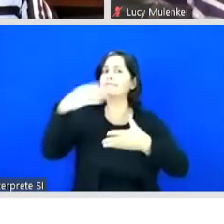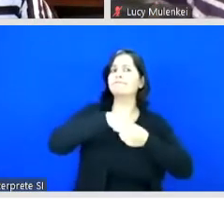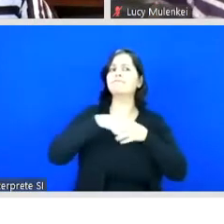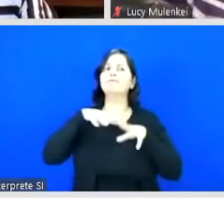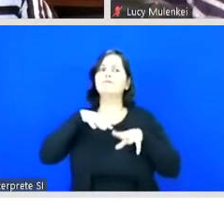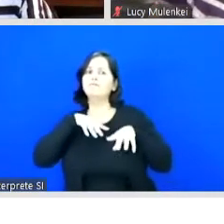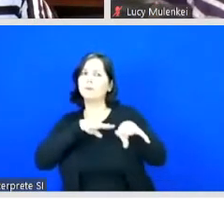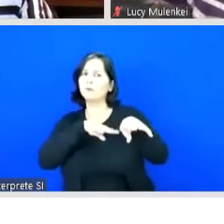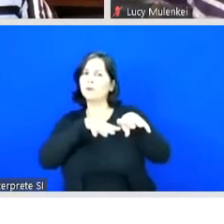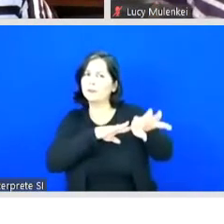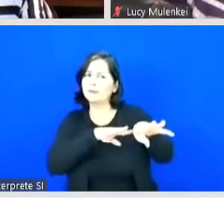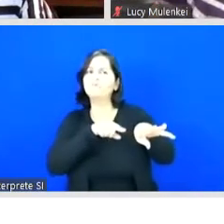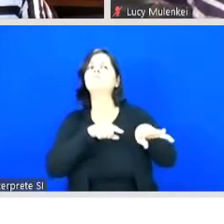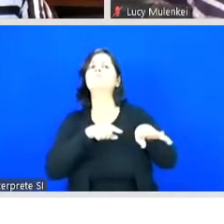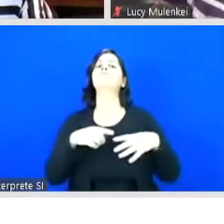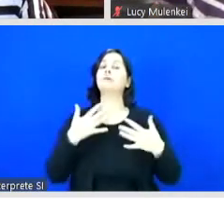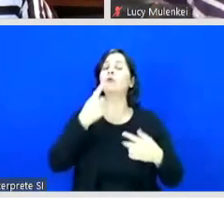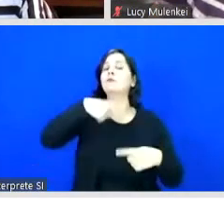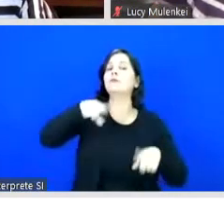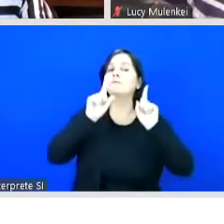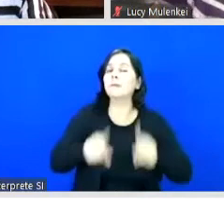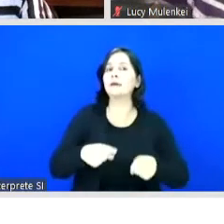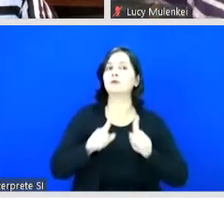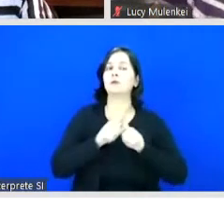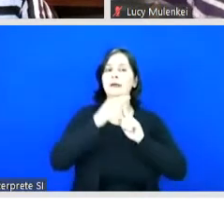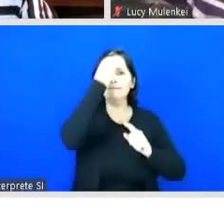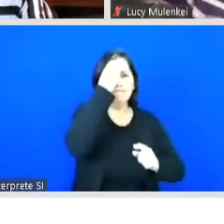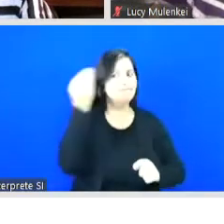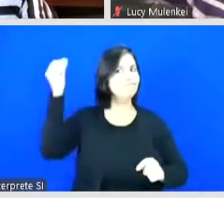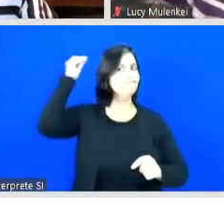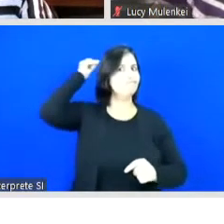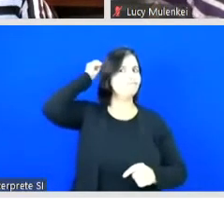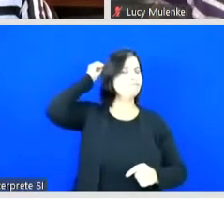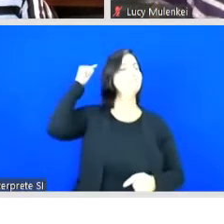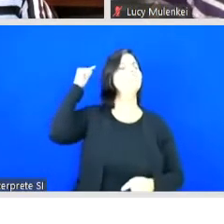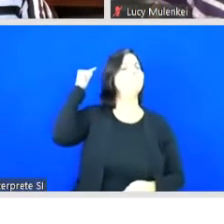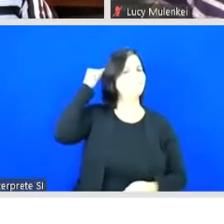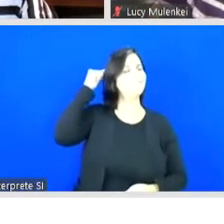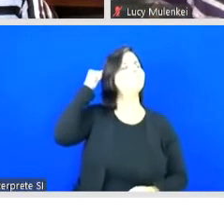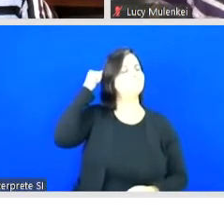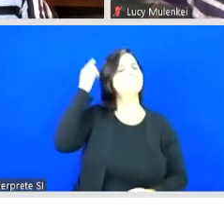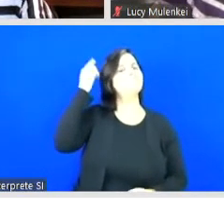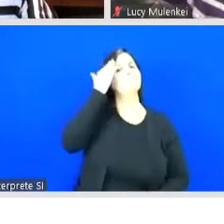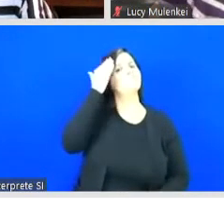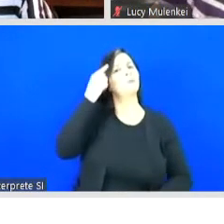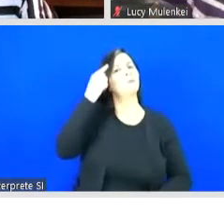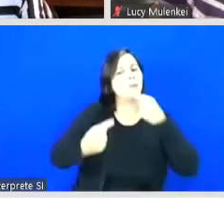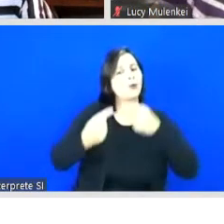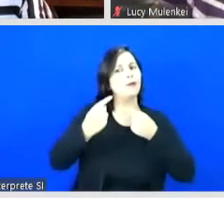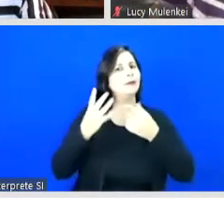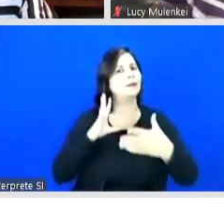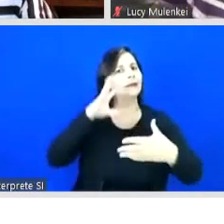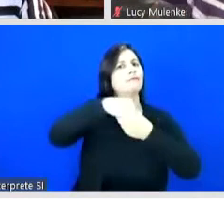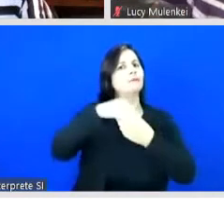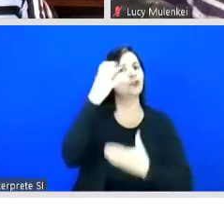also hold governments and environmental entities accountable about the level of gender sensitivity present in our policies and